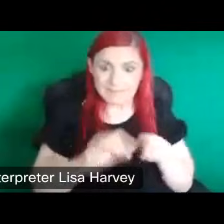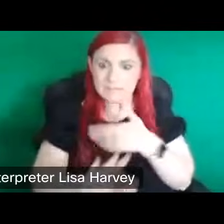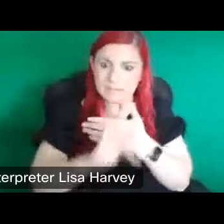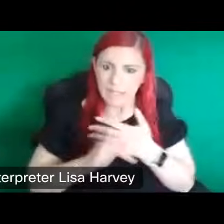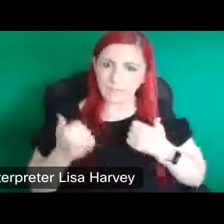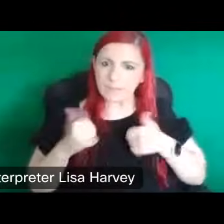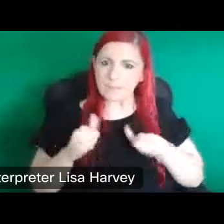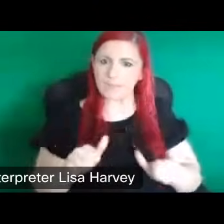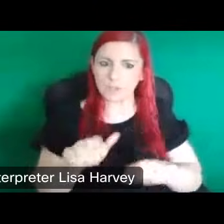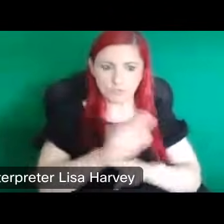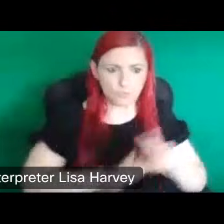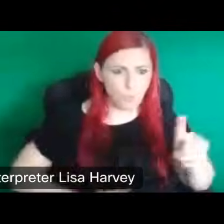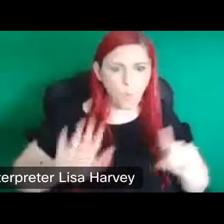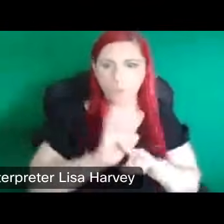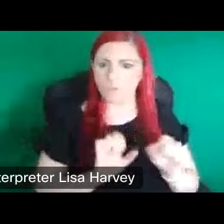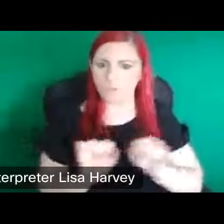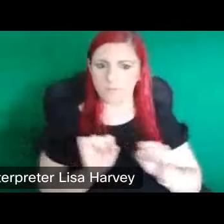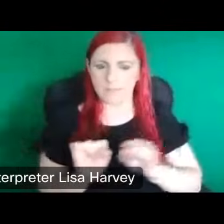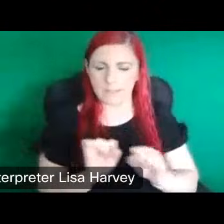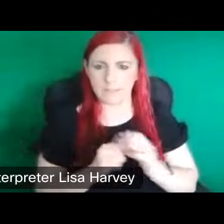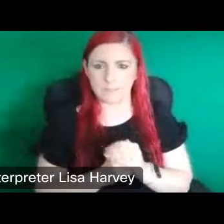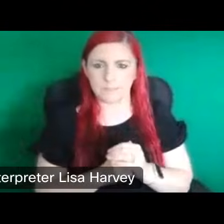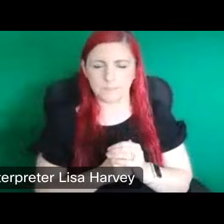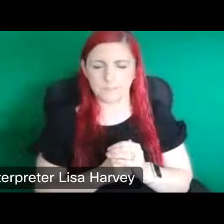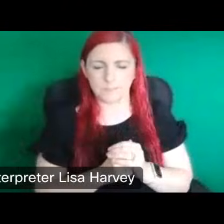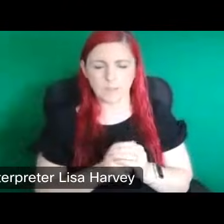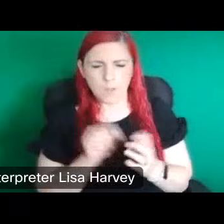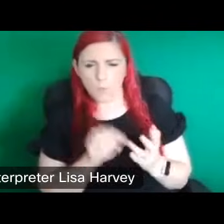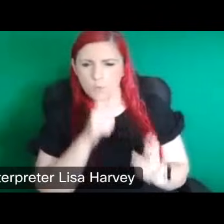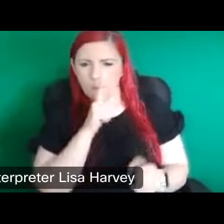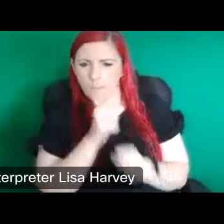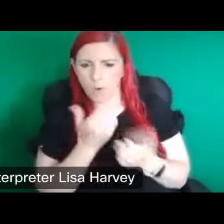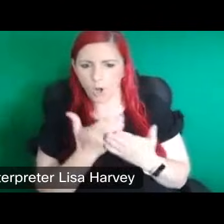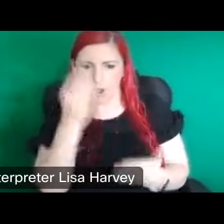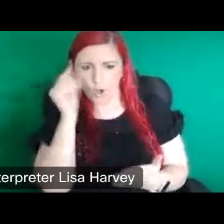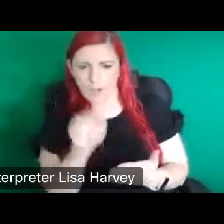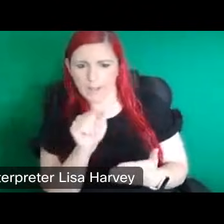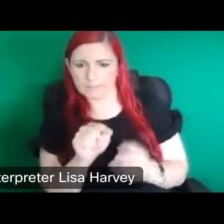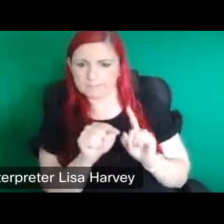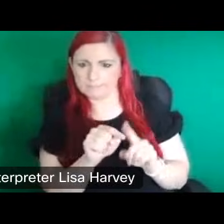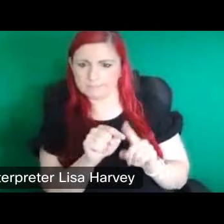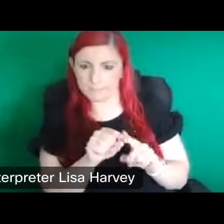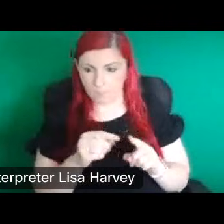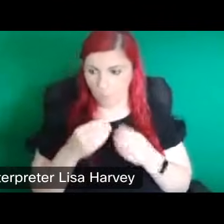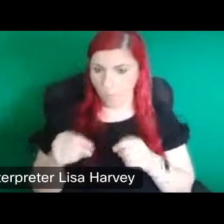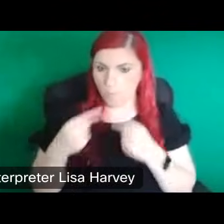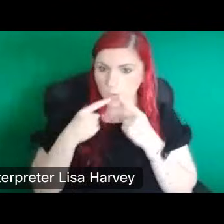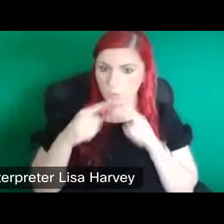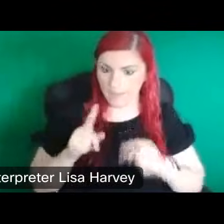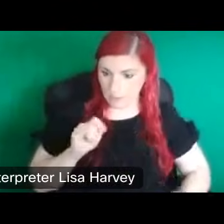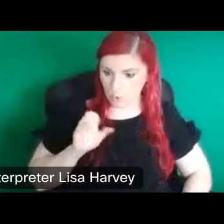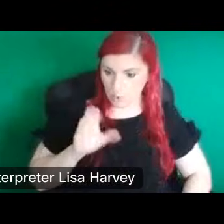So with regard to learning, at its heart, Open disclosure is a tool for